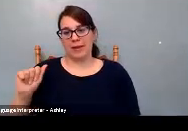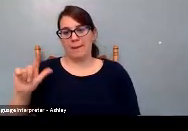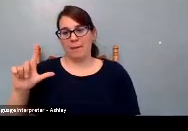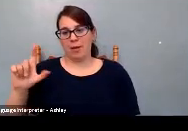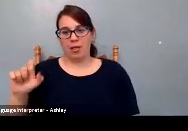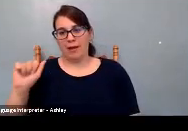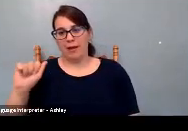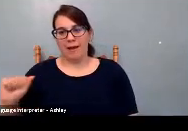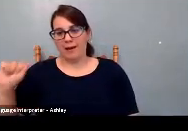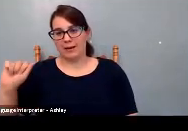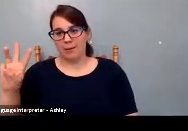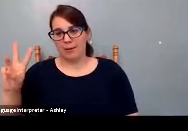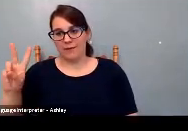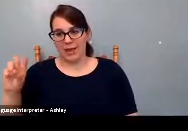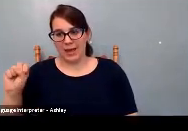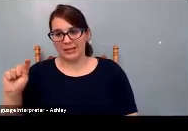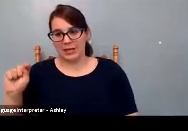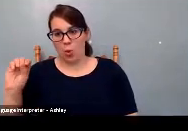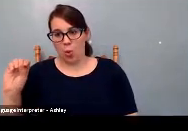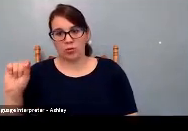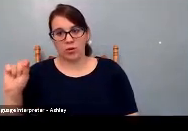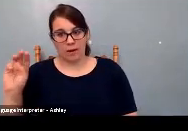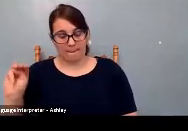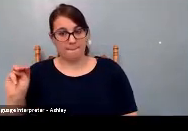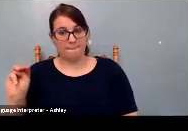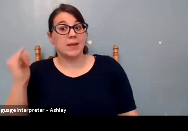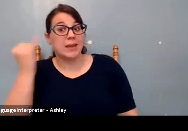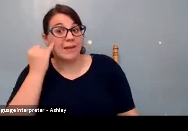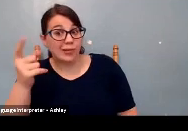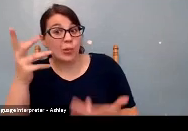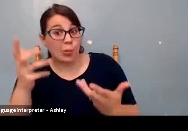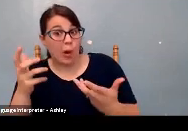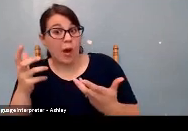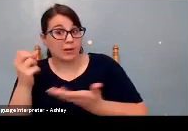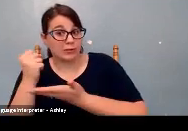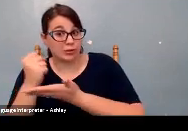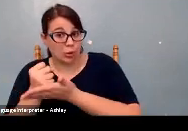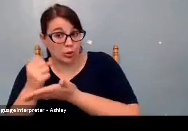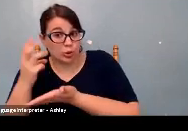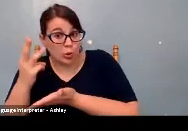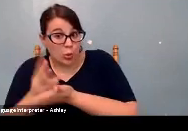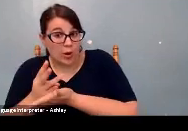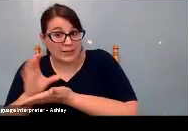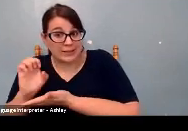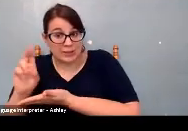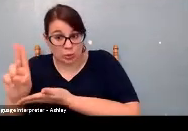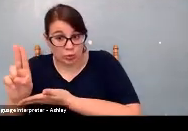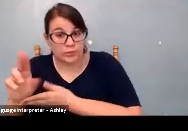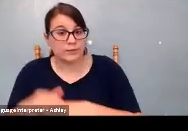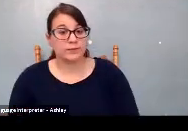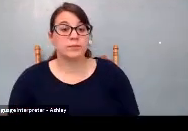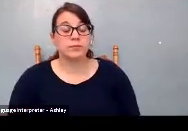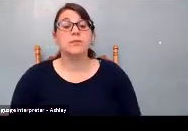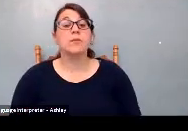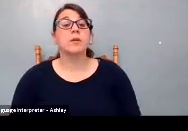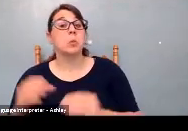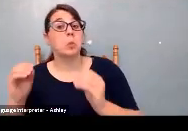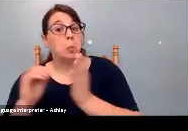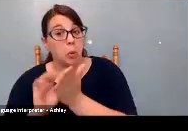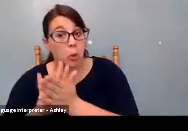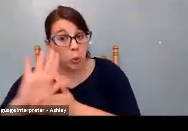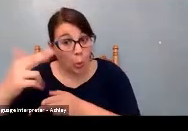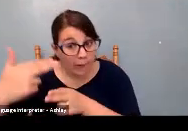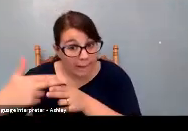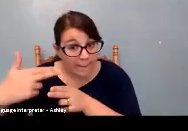wvable@wvsto.com if you are seeking social work continuing ed. Include your name and email address. Also, if you haven't already done